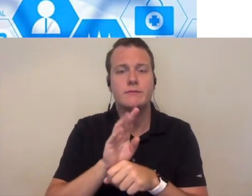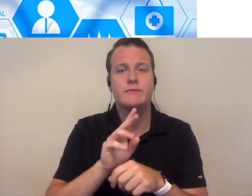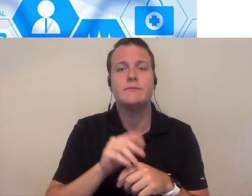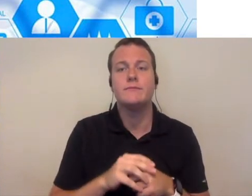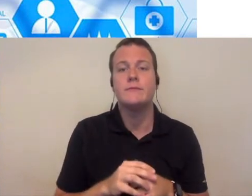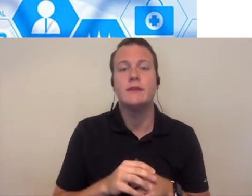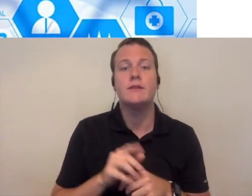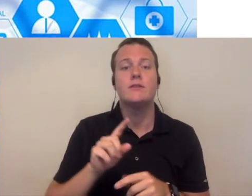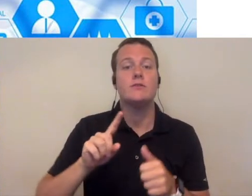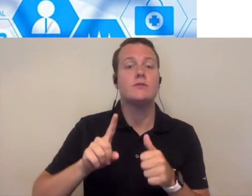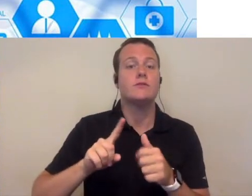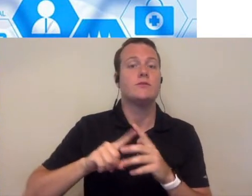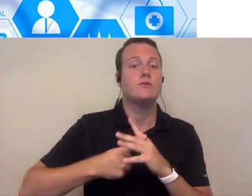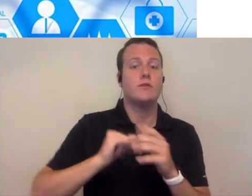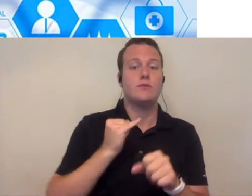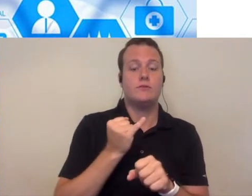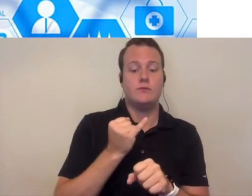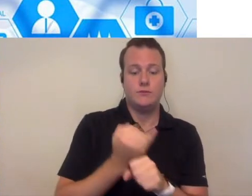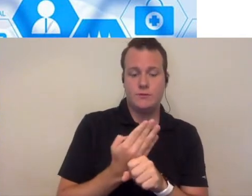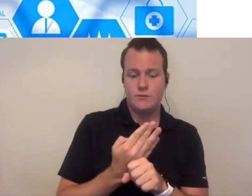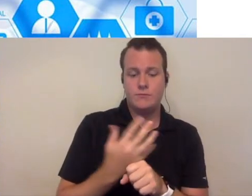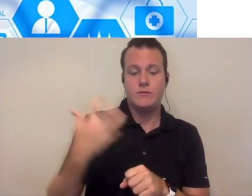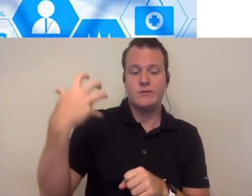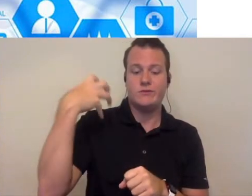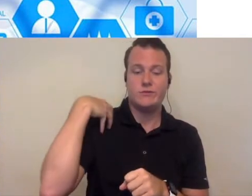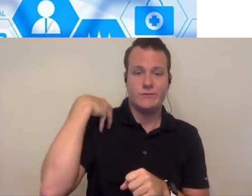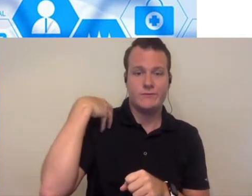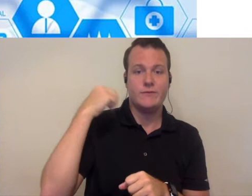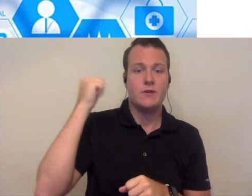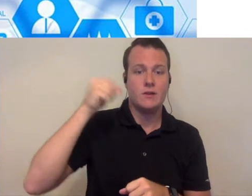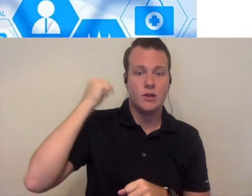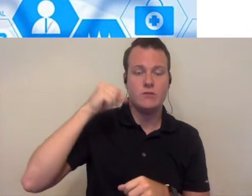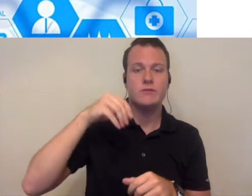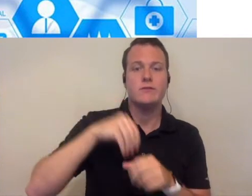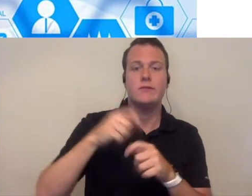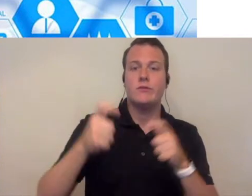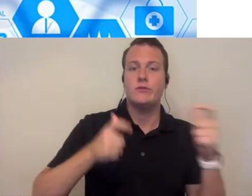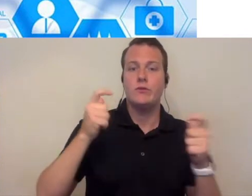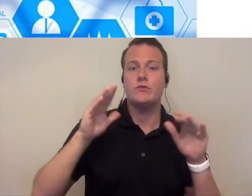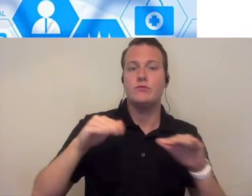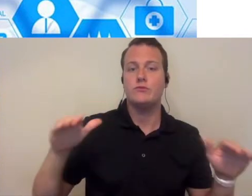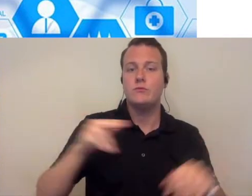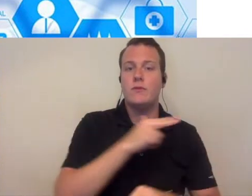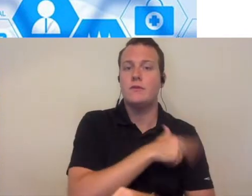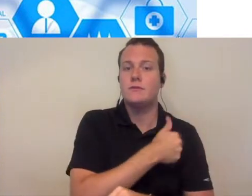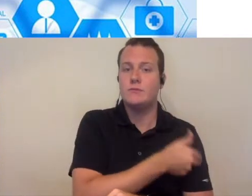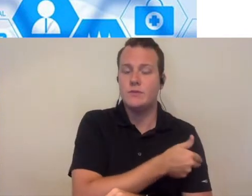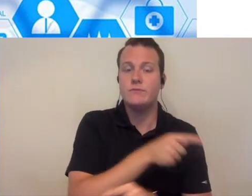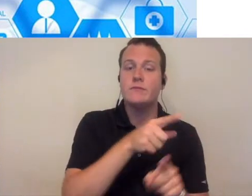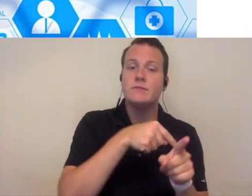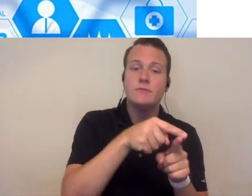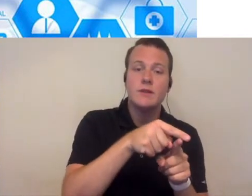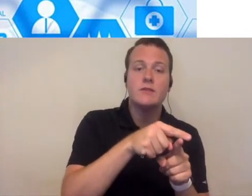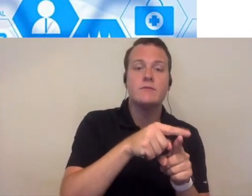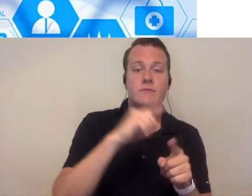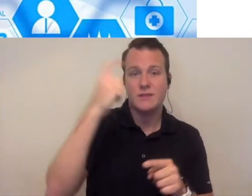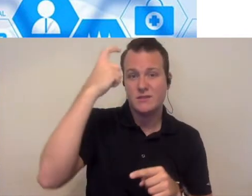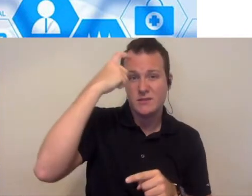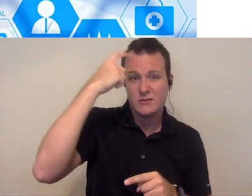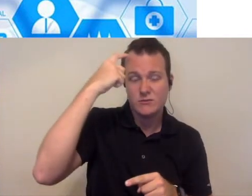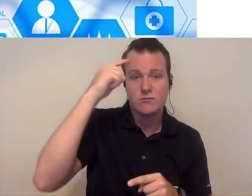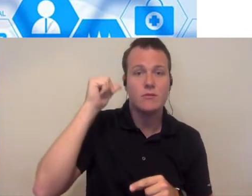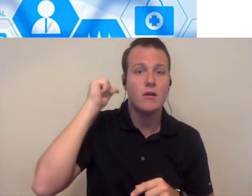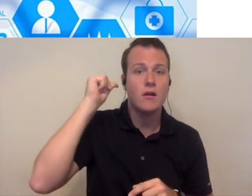He started his career as the Chief of Audiology for a large children's hospital medical center, where he specialized in